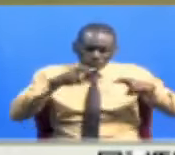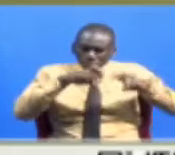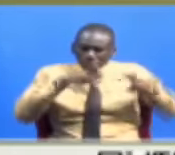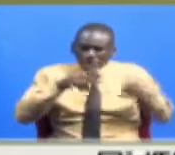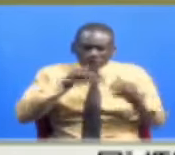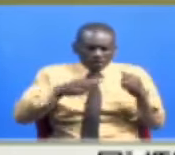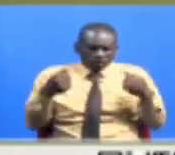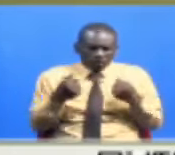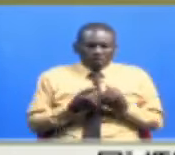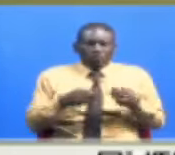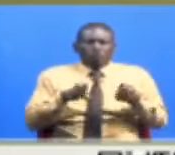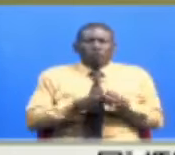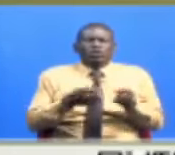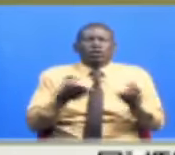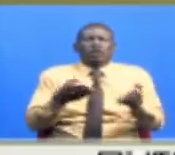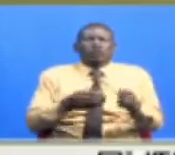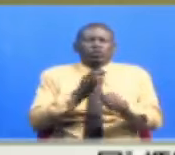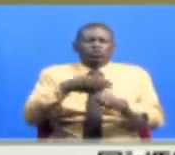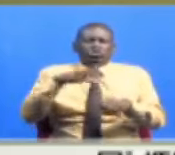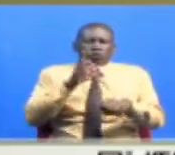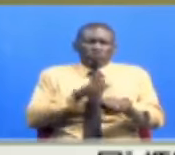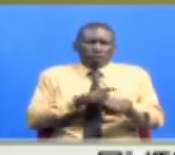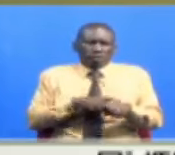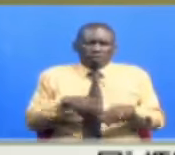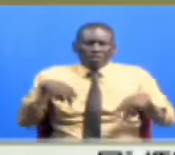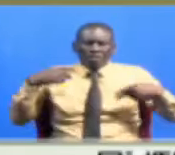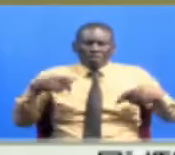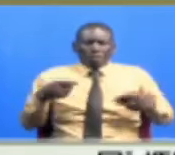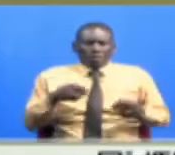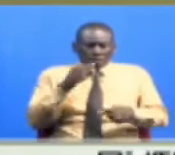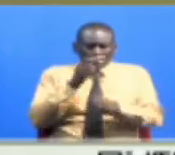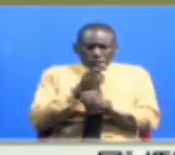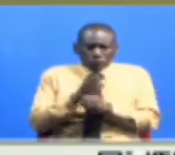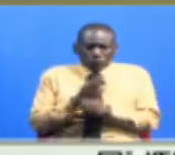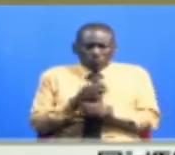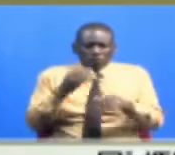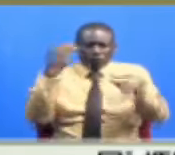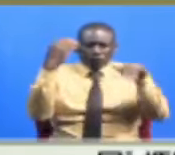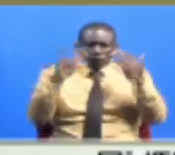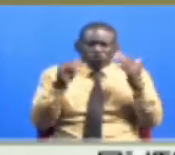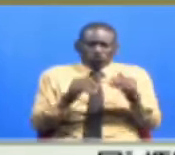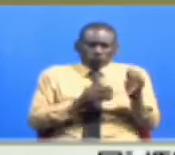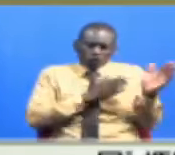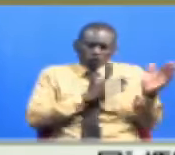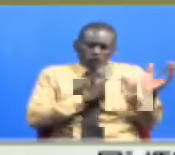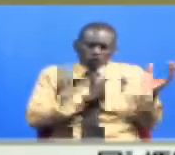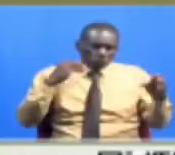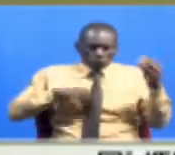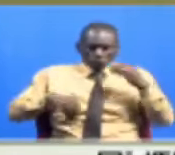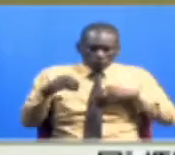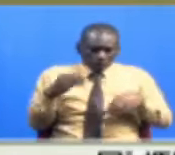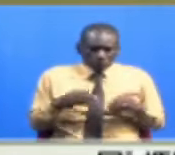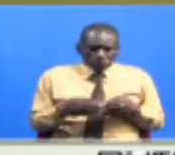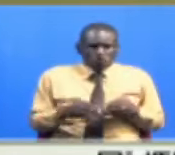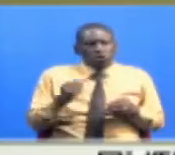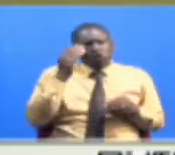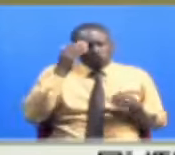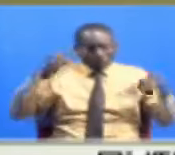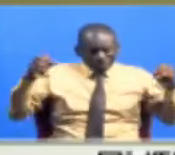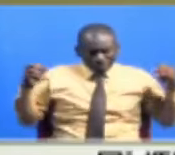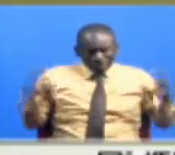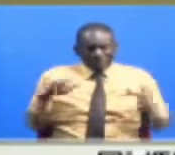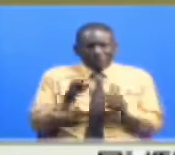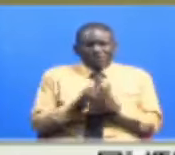happened will also take time. People deploy experts to plan corruption knowing very